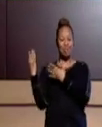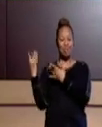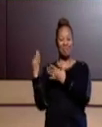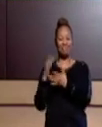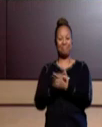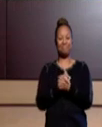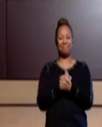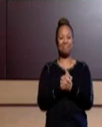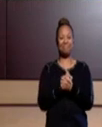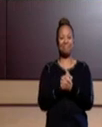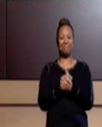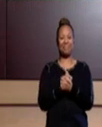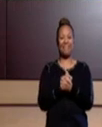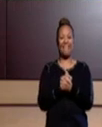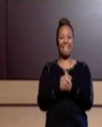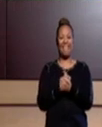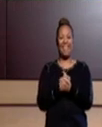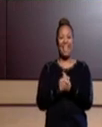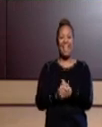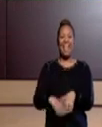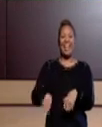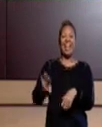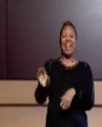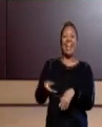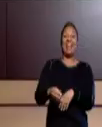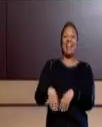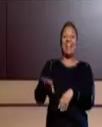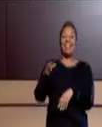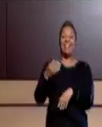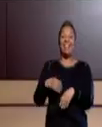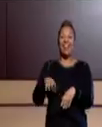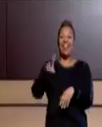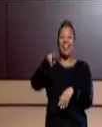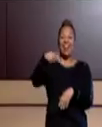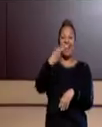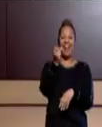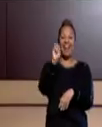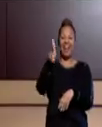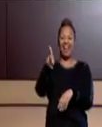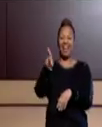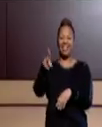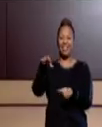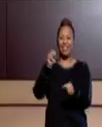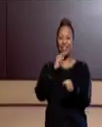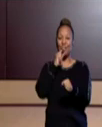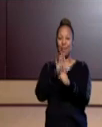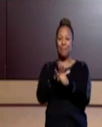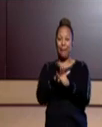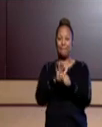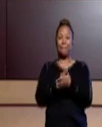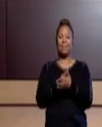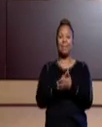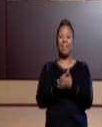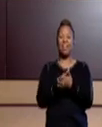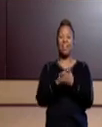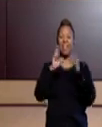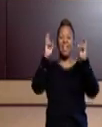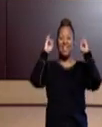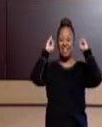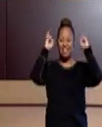now. No potato chips with hot sauce and a cold Pepsi? Nah, this ain't the time. Okay. This ain't the time. This is a message from the universe